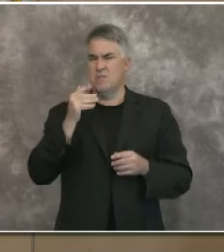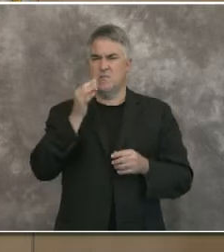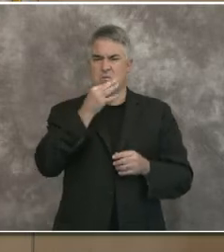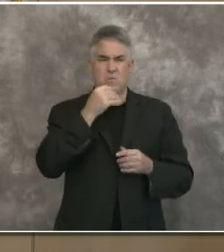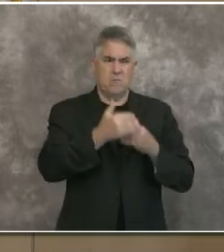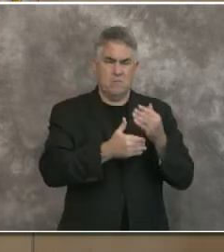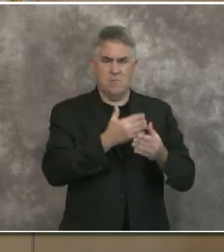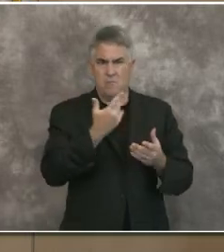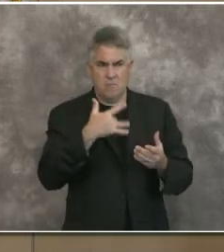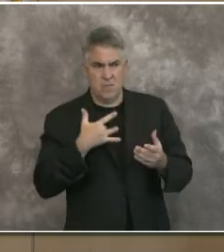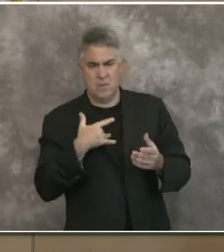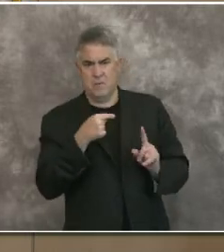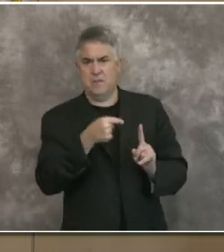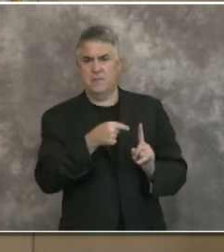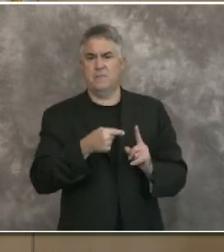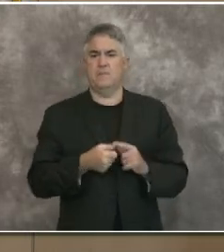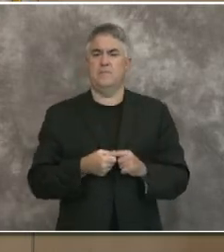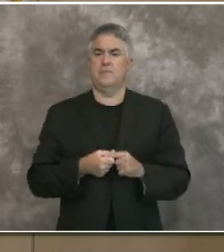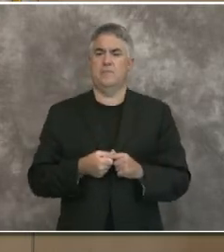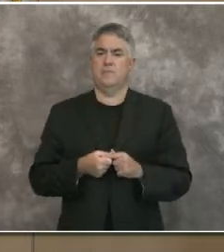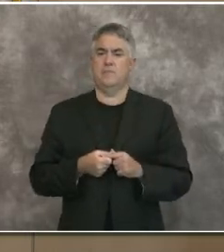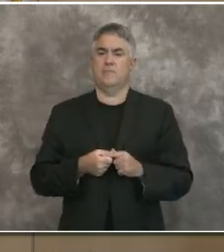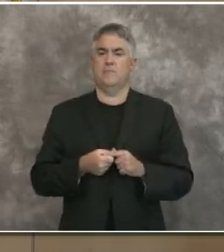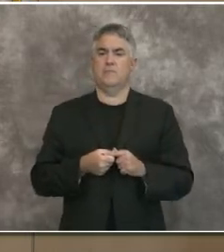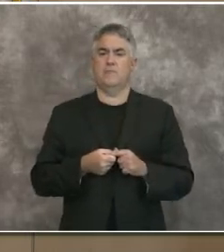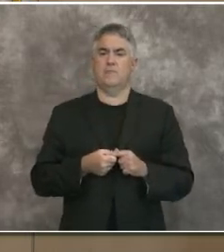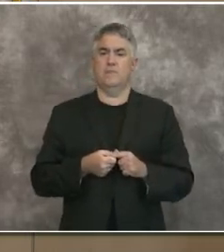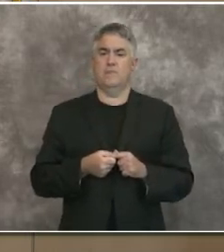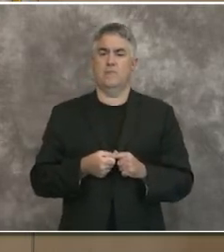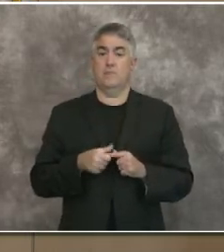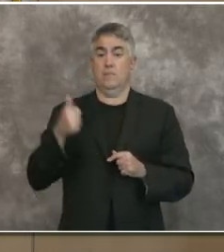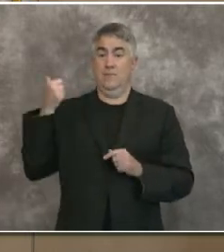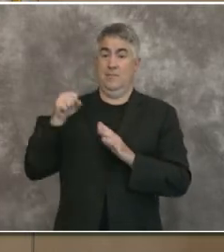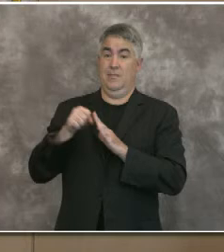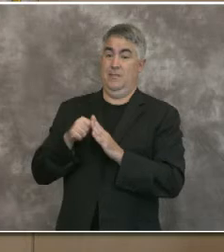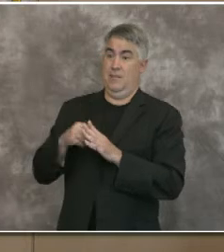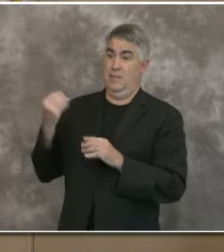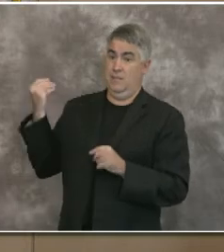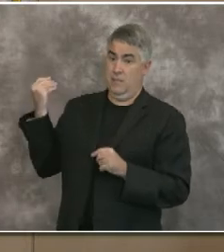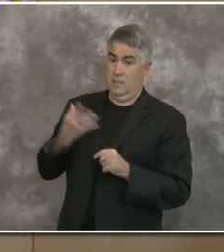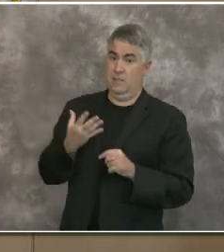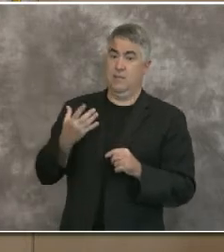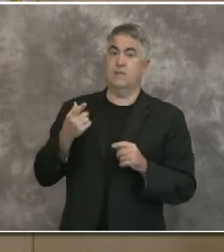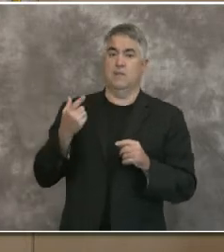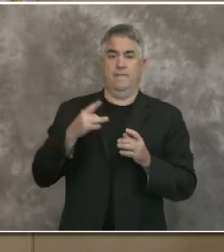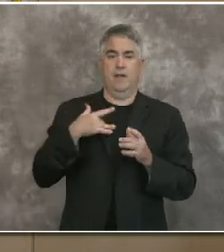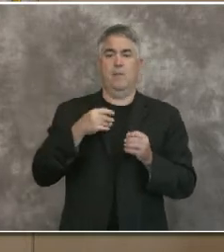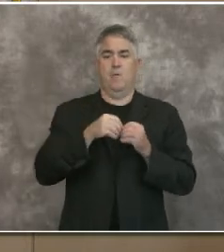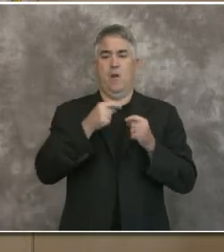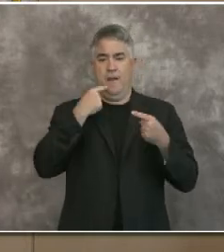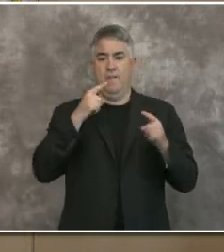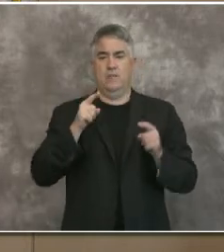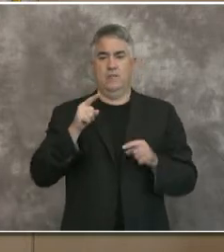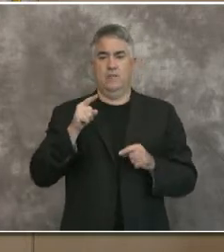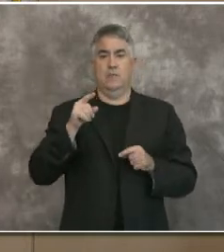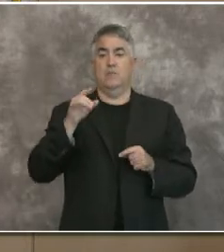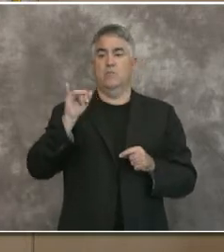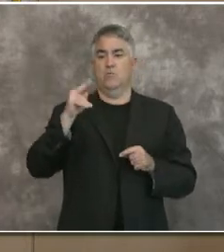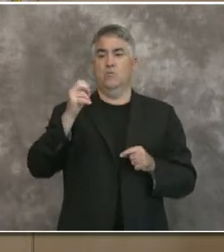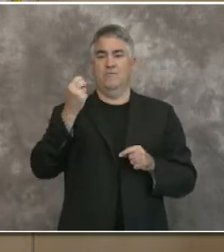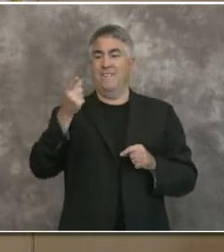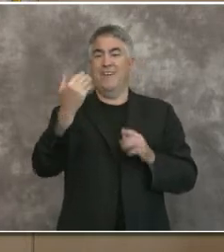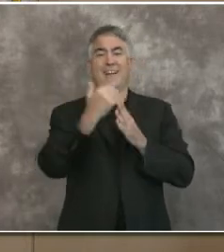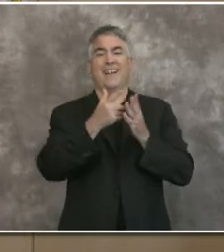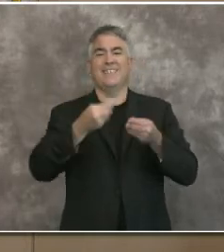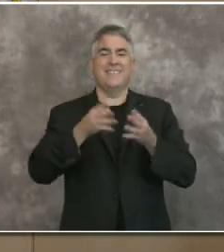the guidances, the state is recommending that they become effective as of June 12th. And then lastly,